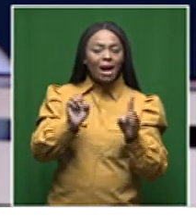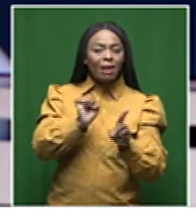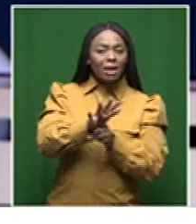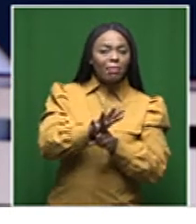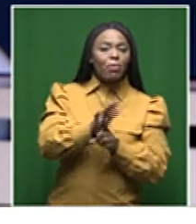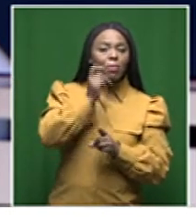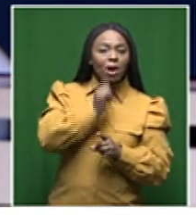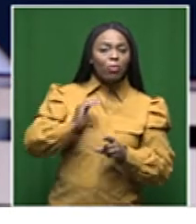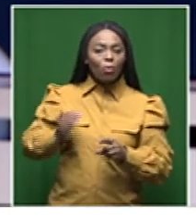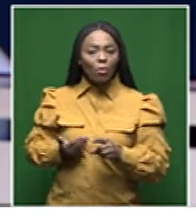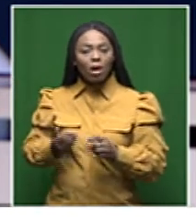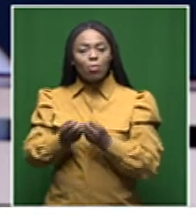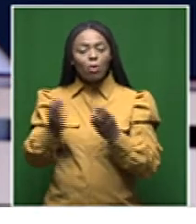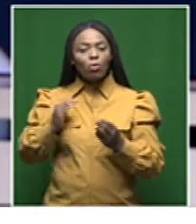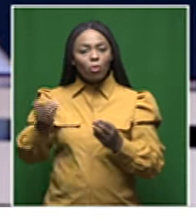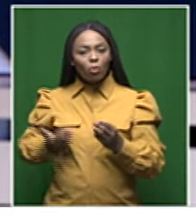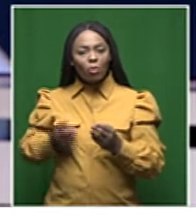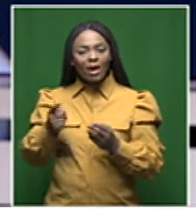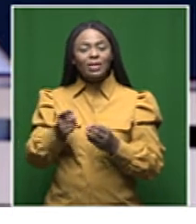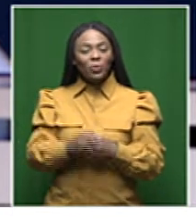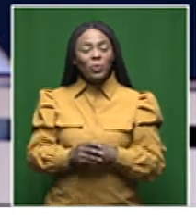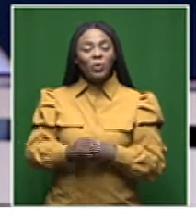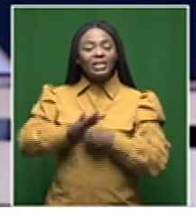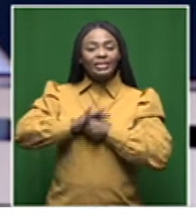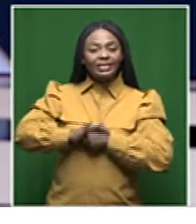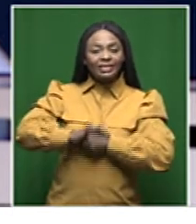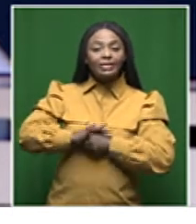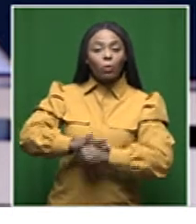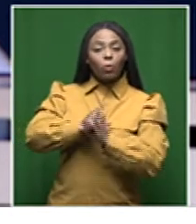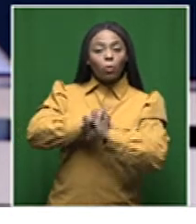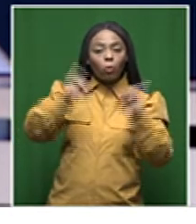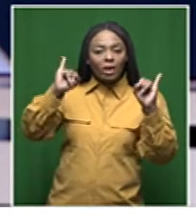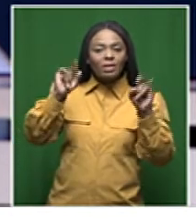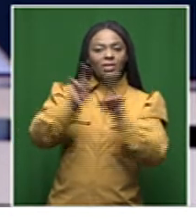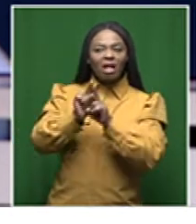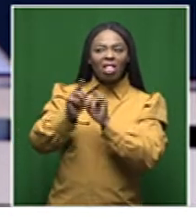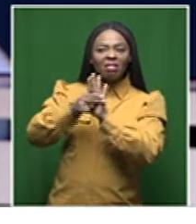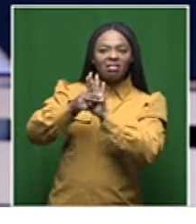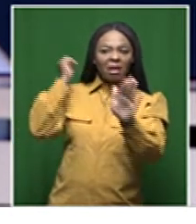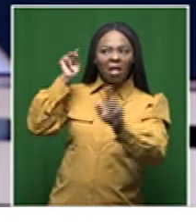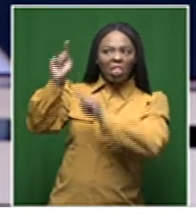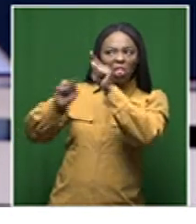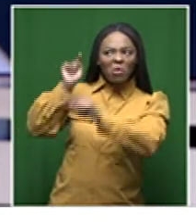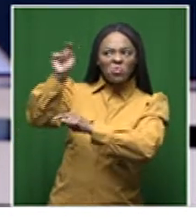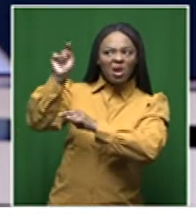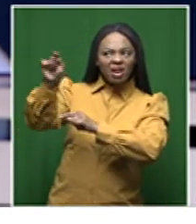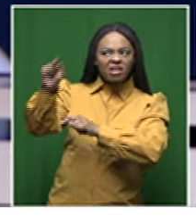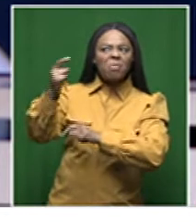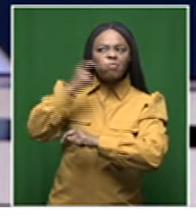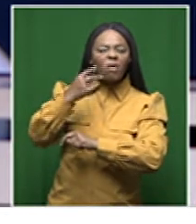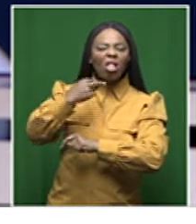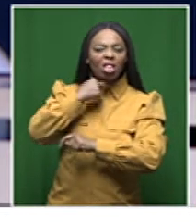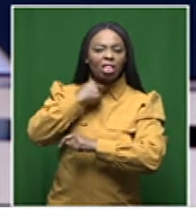and women, women often shoulder the bulk of the stigma and, of course, the blame that comes with being in a couple that can't